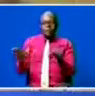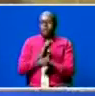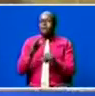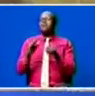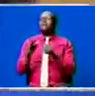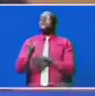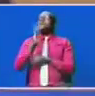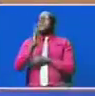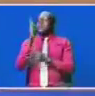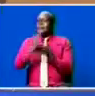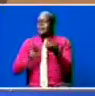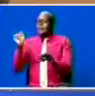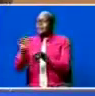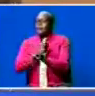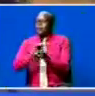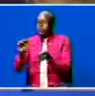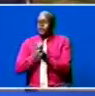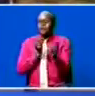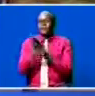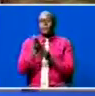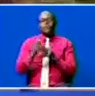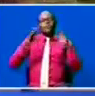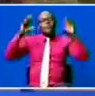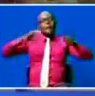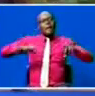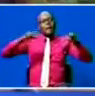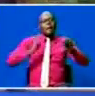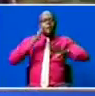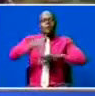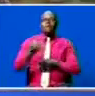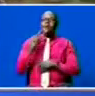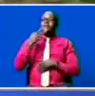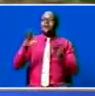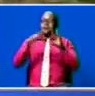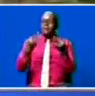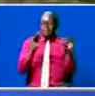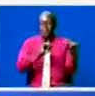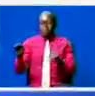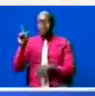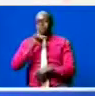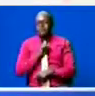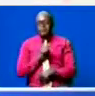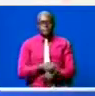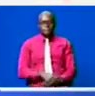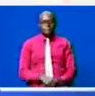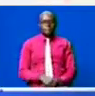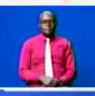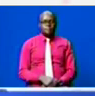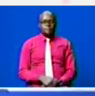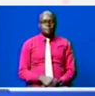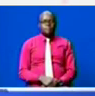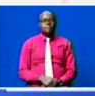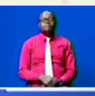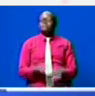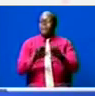farm toils lost to the furious floods. Over 300 families have been displaced. Tuongelei sai mambo ya